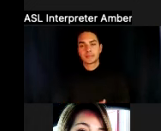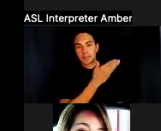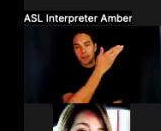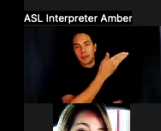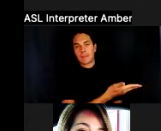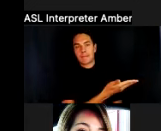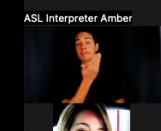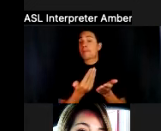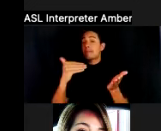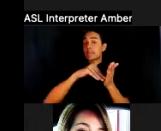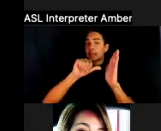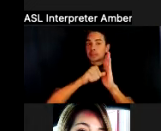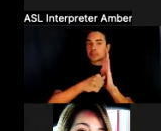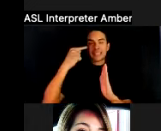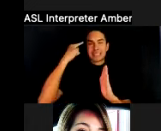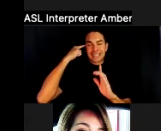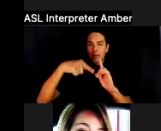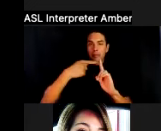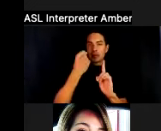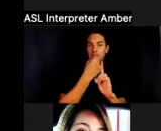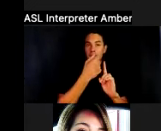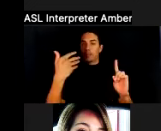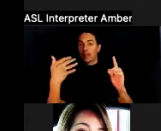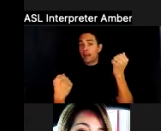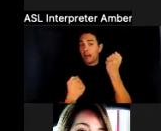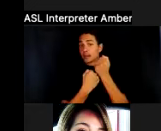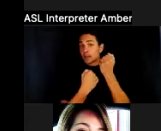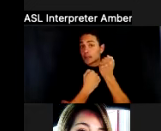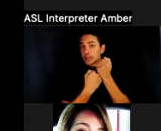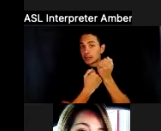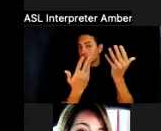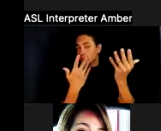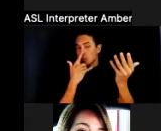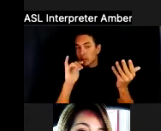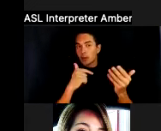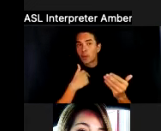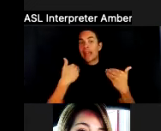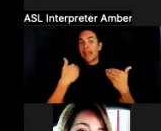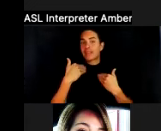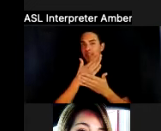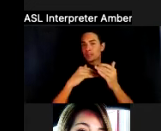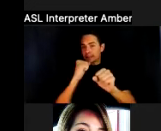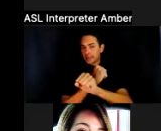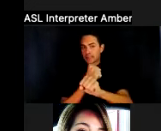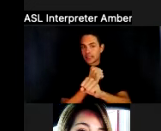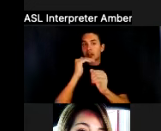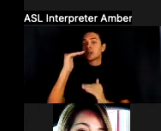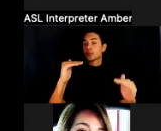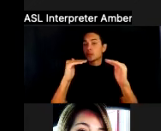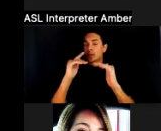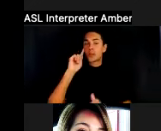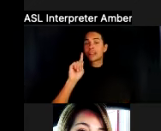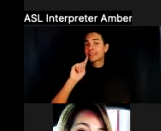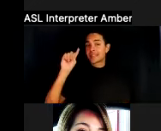So again, thinking about sort of expanding our advocacy, we have some statistics here. The Justice for Deaf